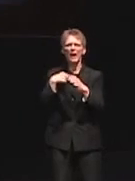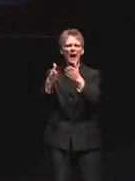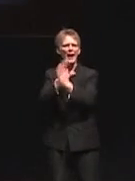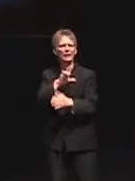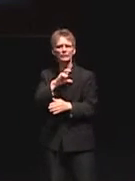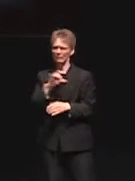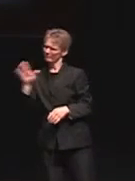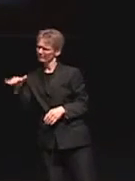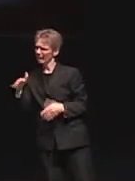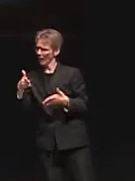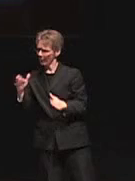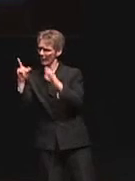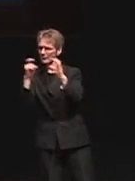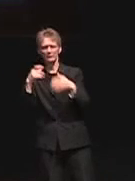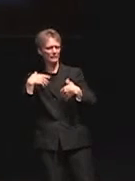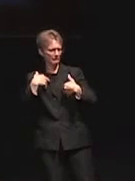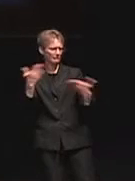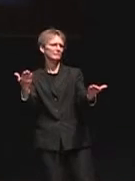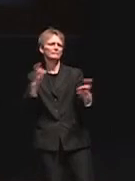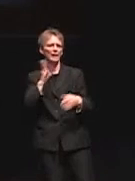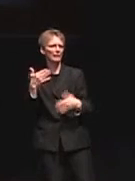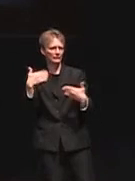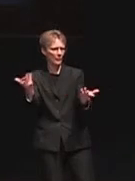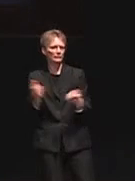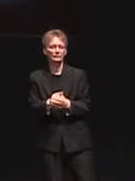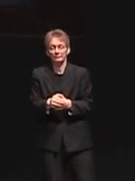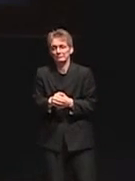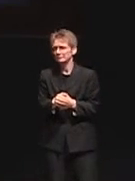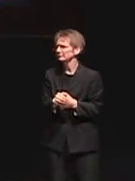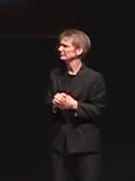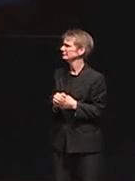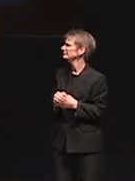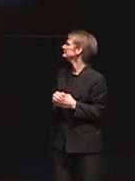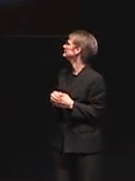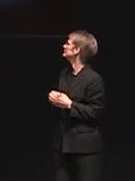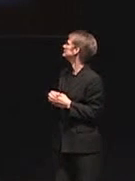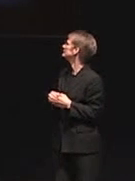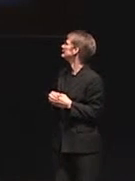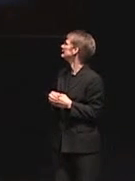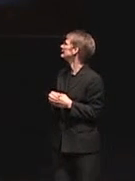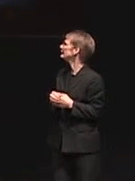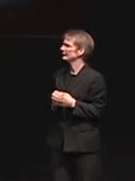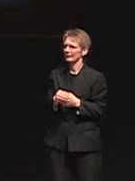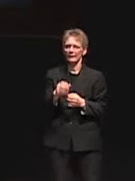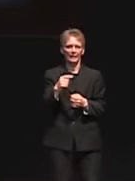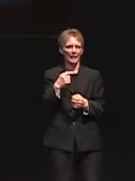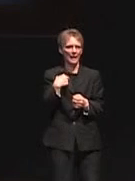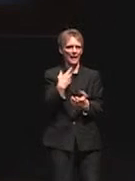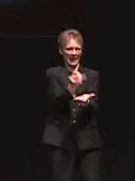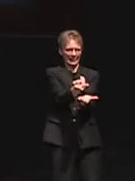said, are people allowed to take pictures? He said, sure, it's no problem. So I took this one, saw this view, laid down on my